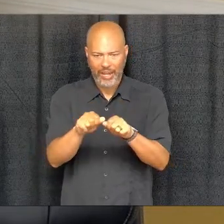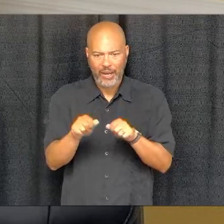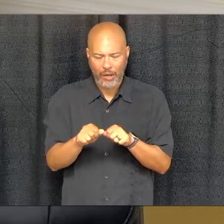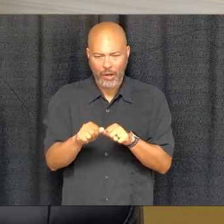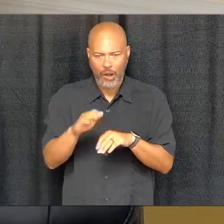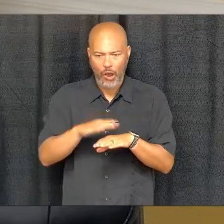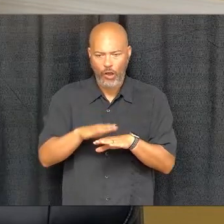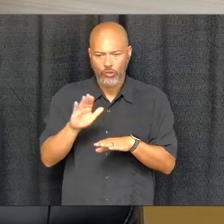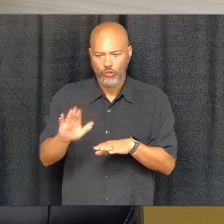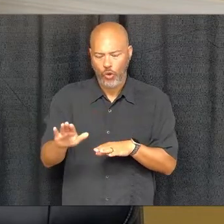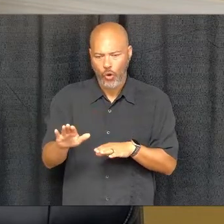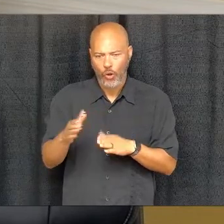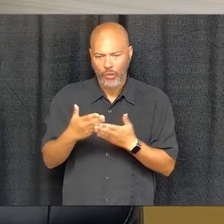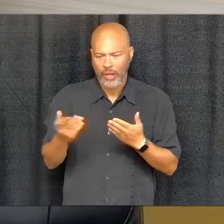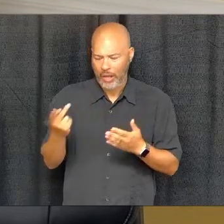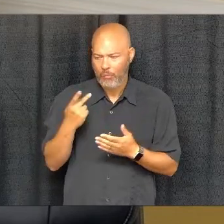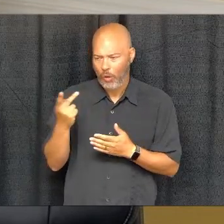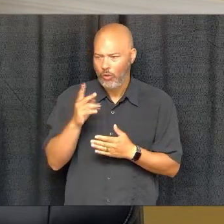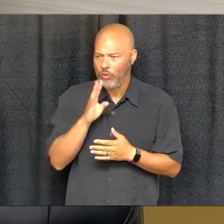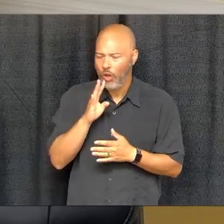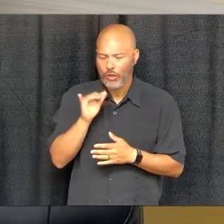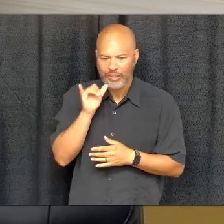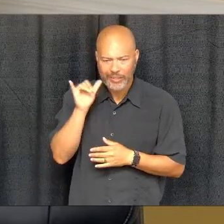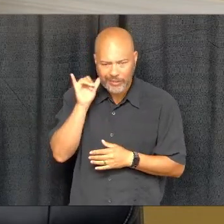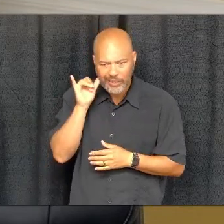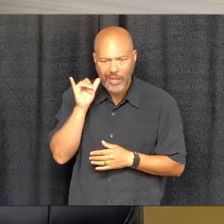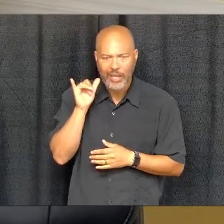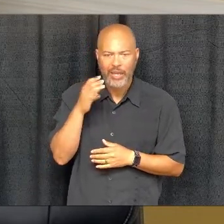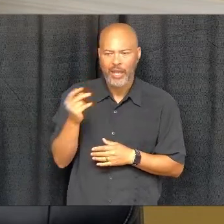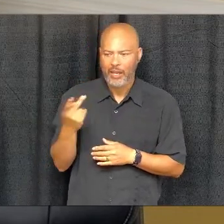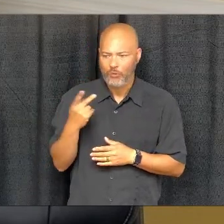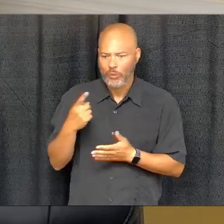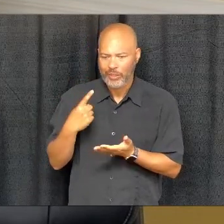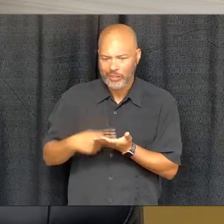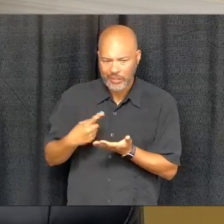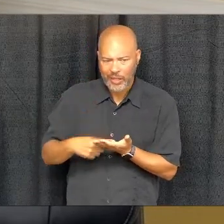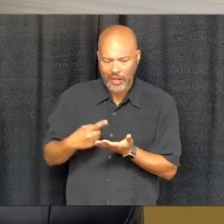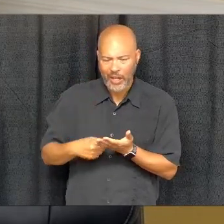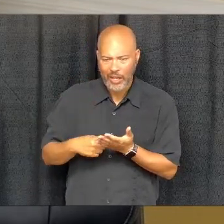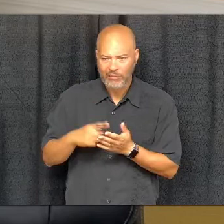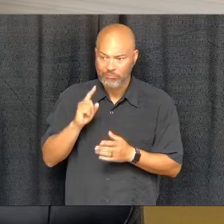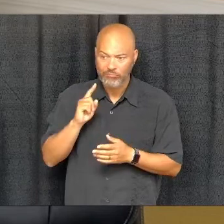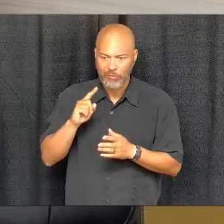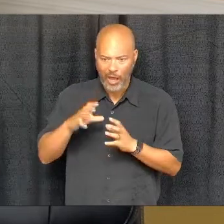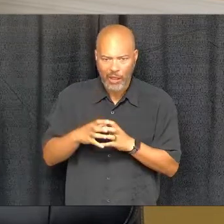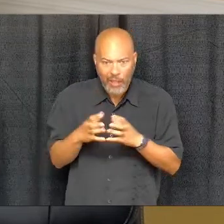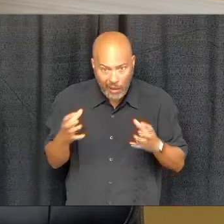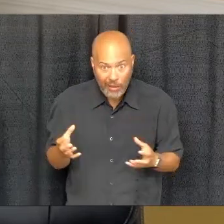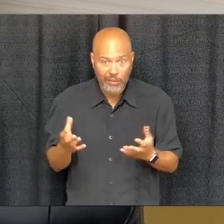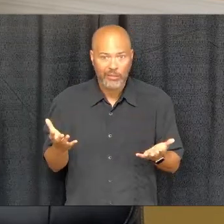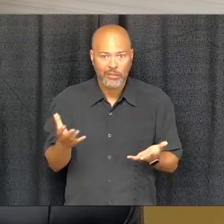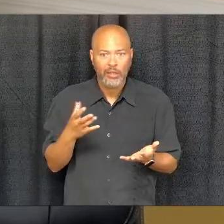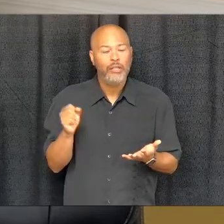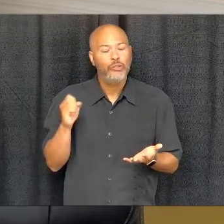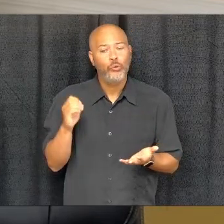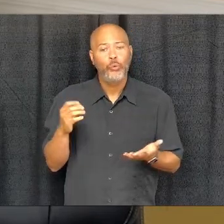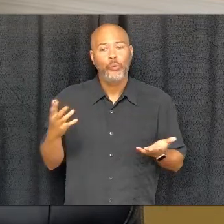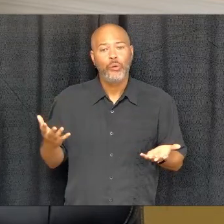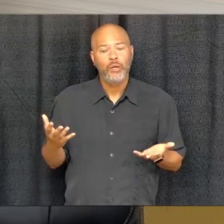upon your ordinance. And you and I talked yesterday, and we discussed this intensely. And